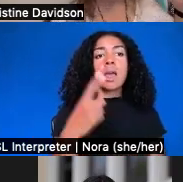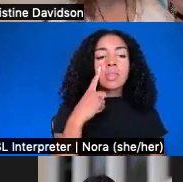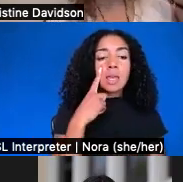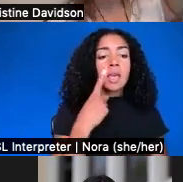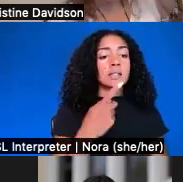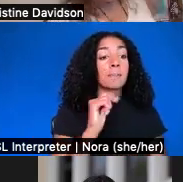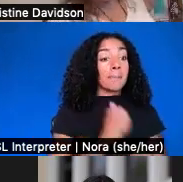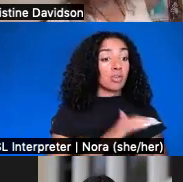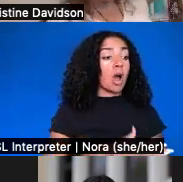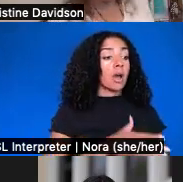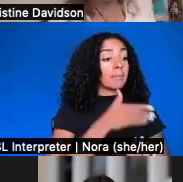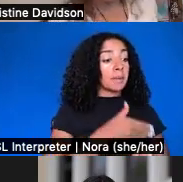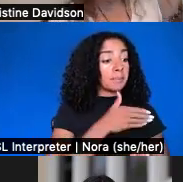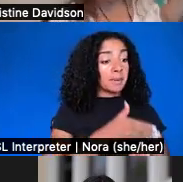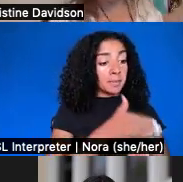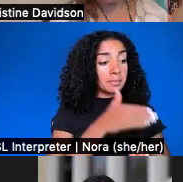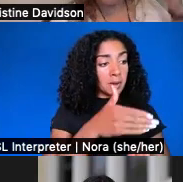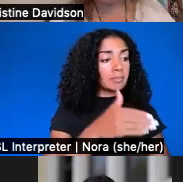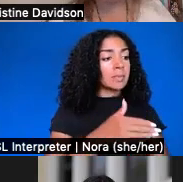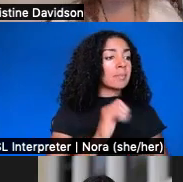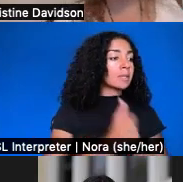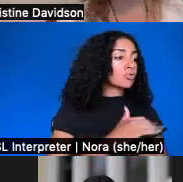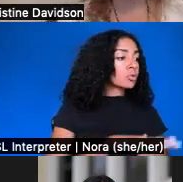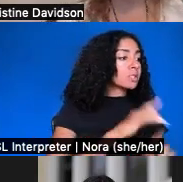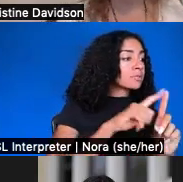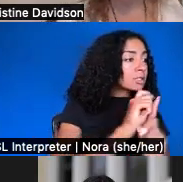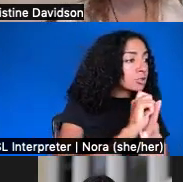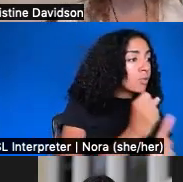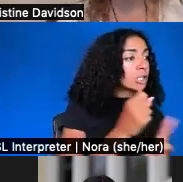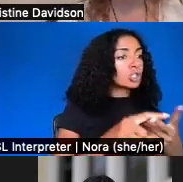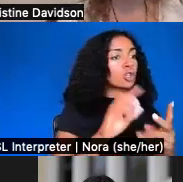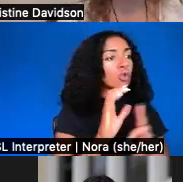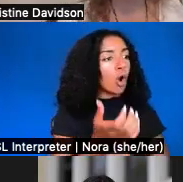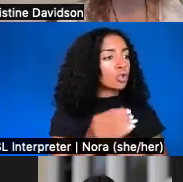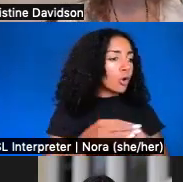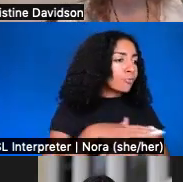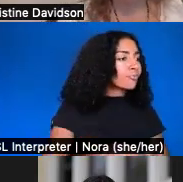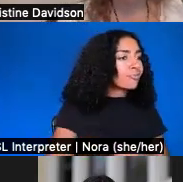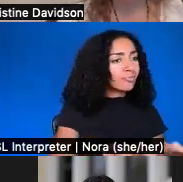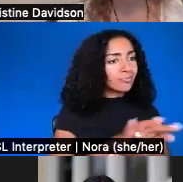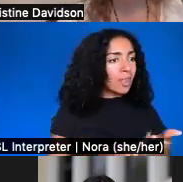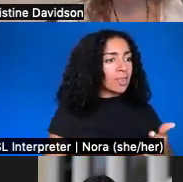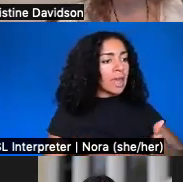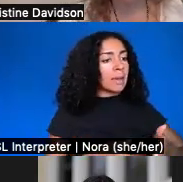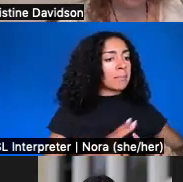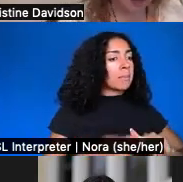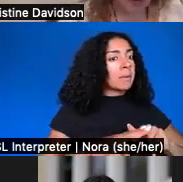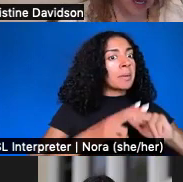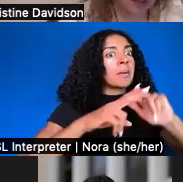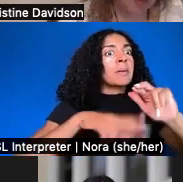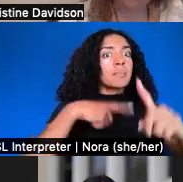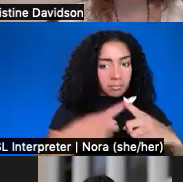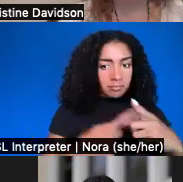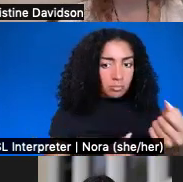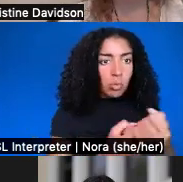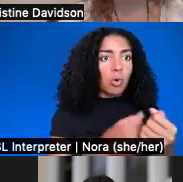for them personally and as a culture, right, that supports that act of violence. And so I think we